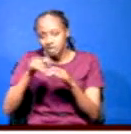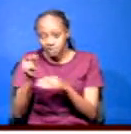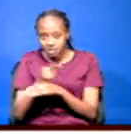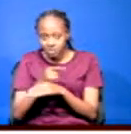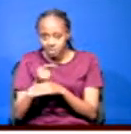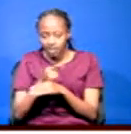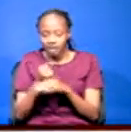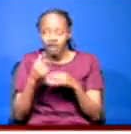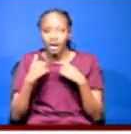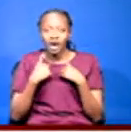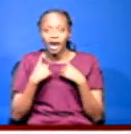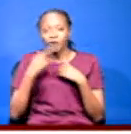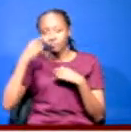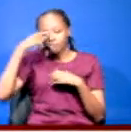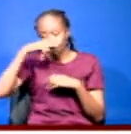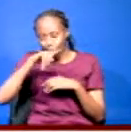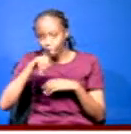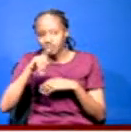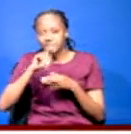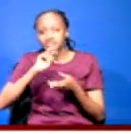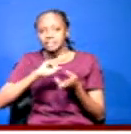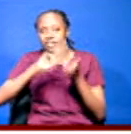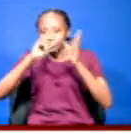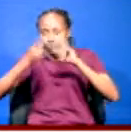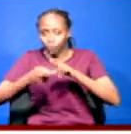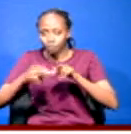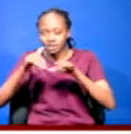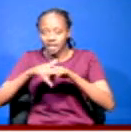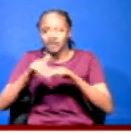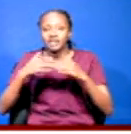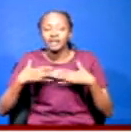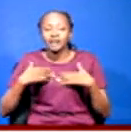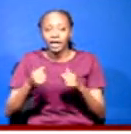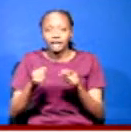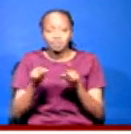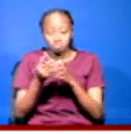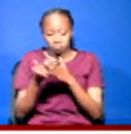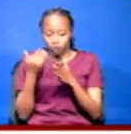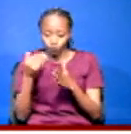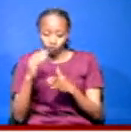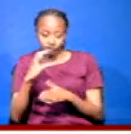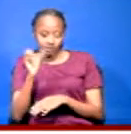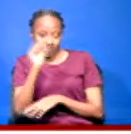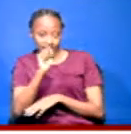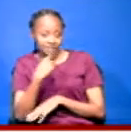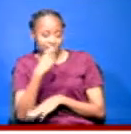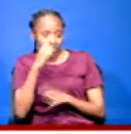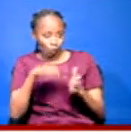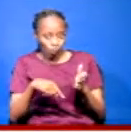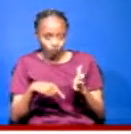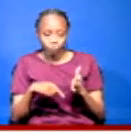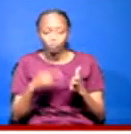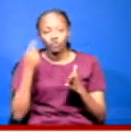sector, as Mutahi has just said, to make up for lost ground.